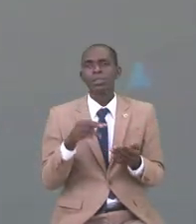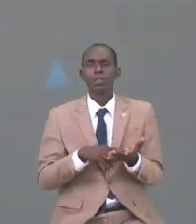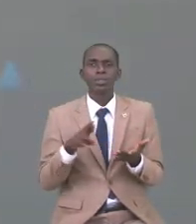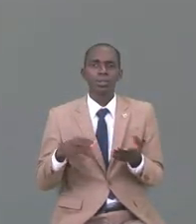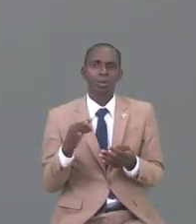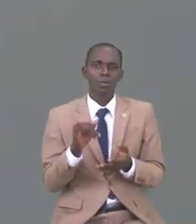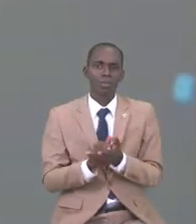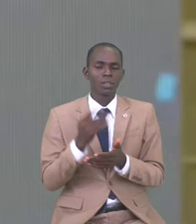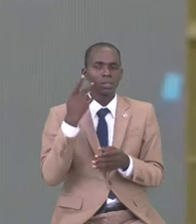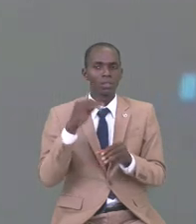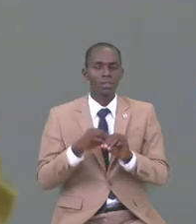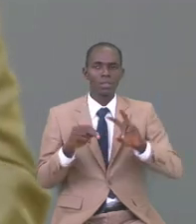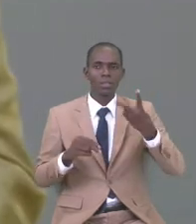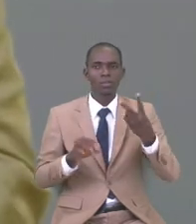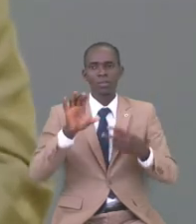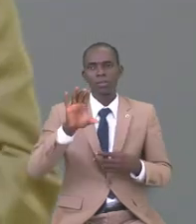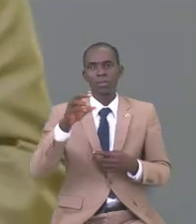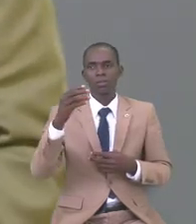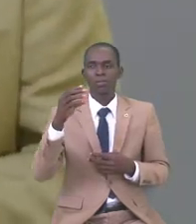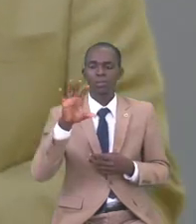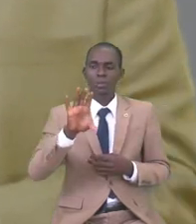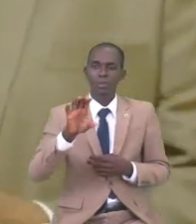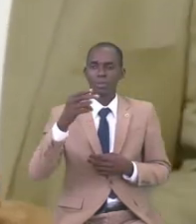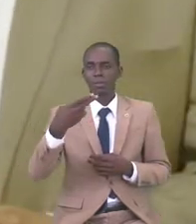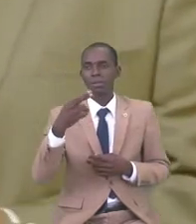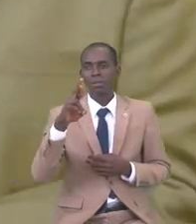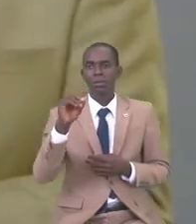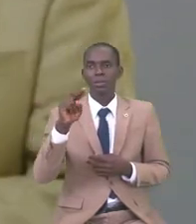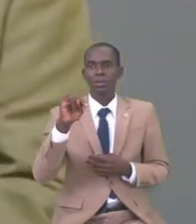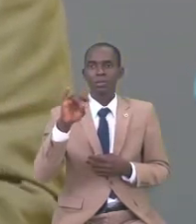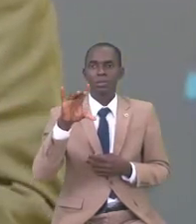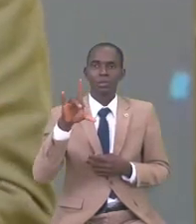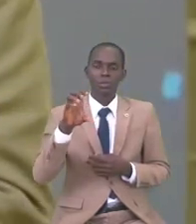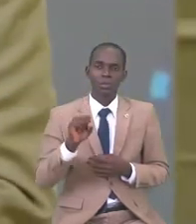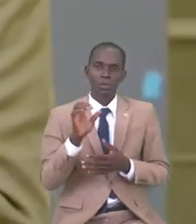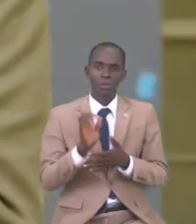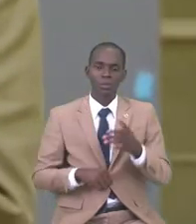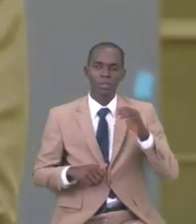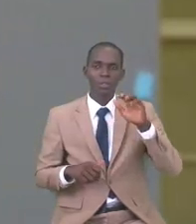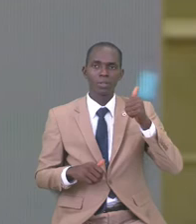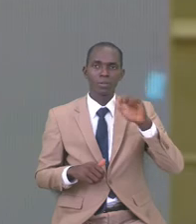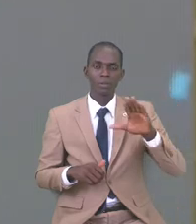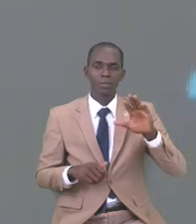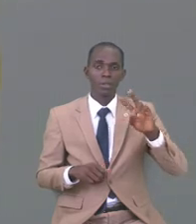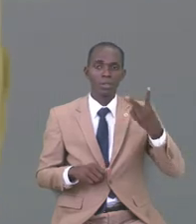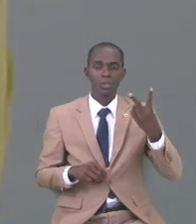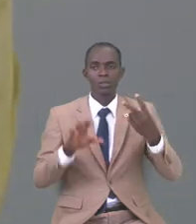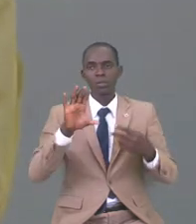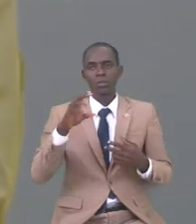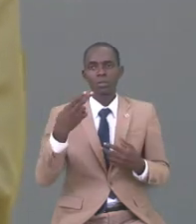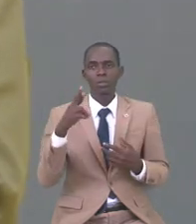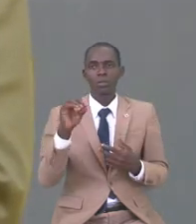Look at 2 Chronicles chapter 15, reading from verse 5. In 2 Chronicles